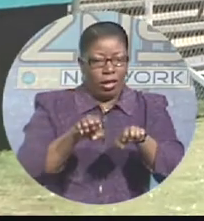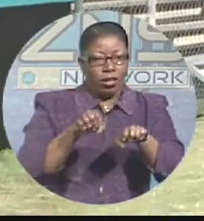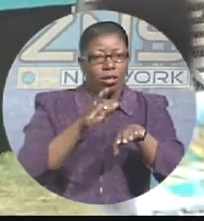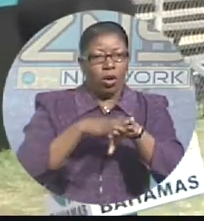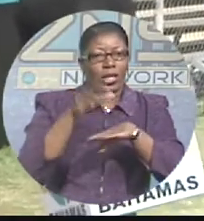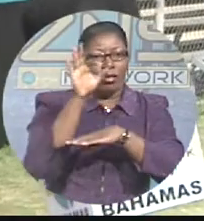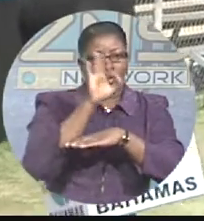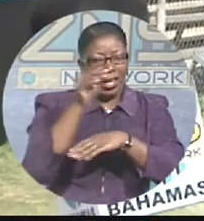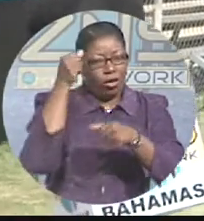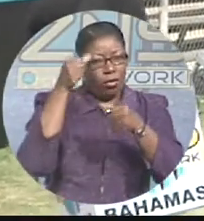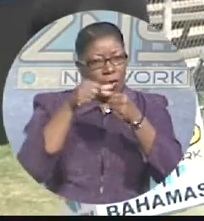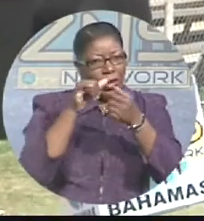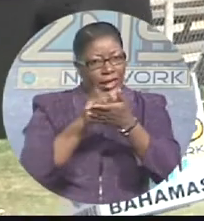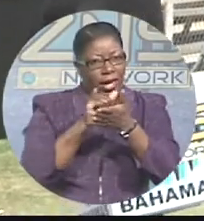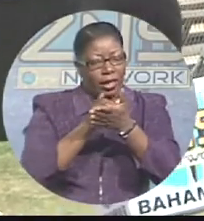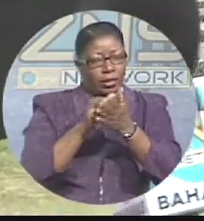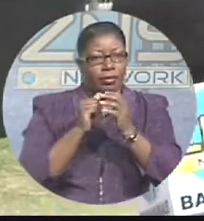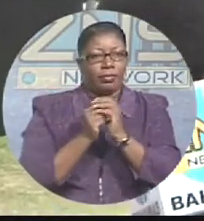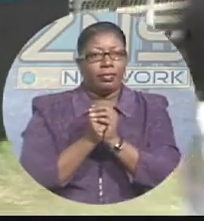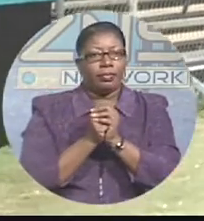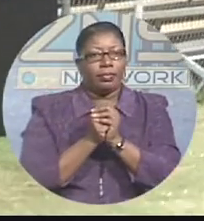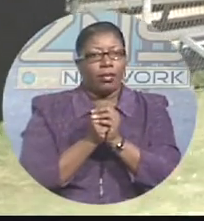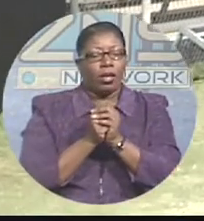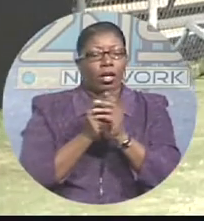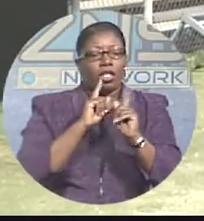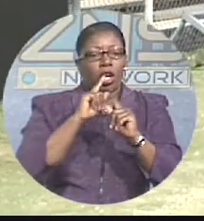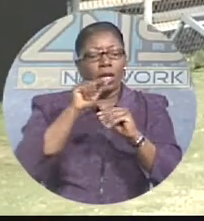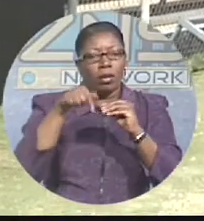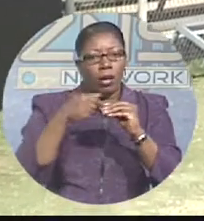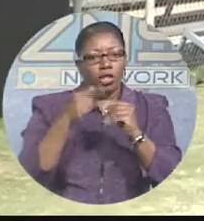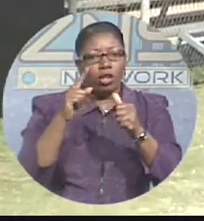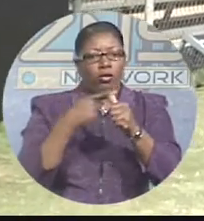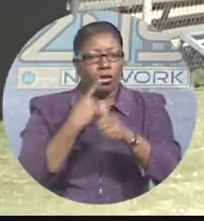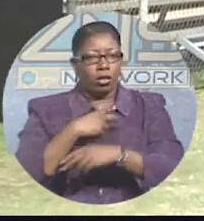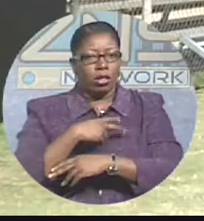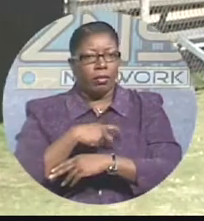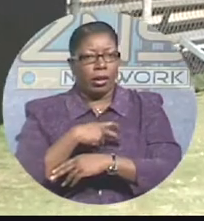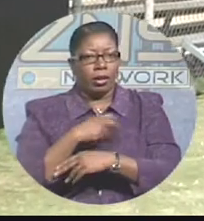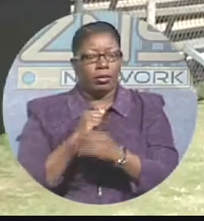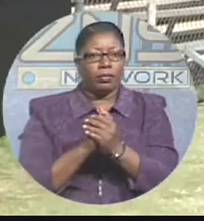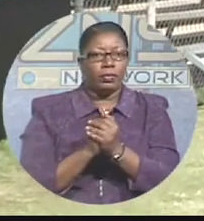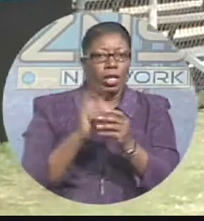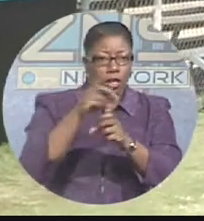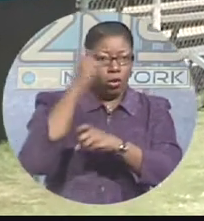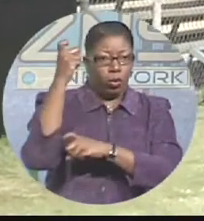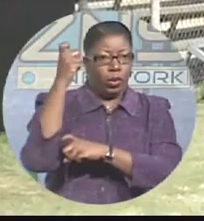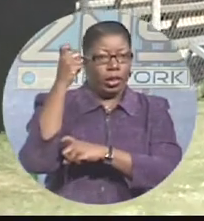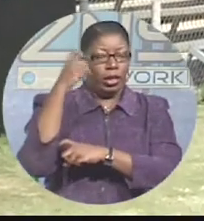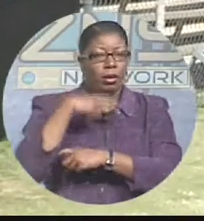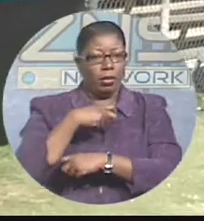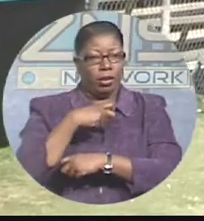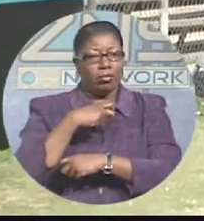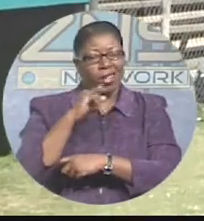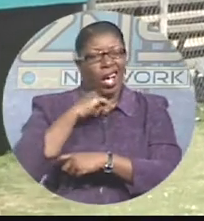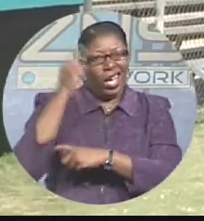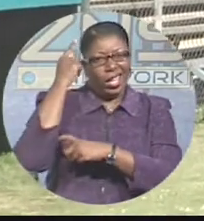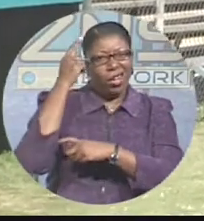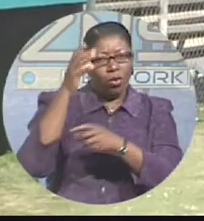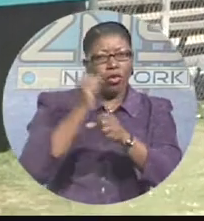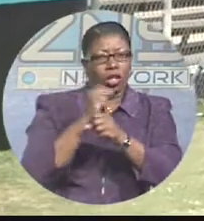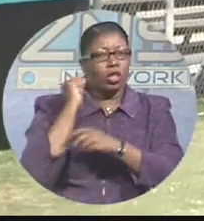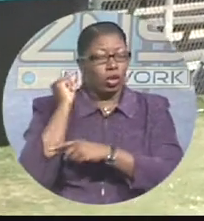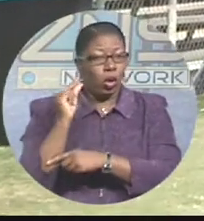quite well. Talk about winning the first medal for the country. Well, winning the medal, I should have won the gold. Mm-hmm.